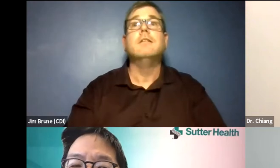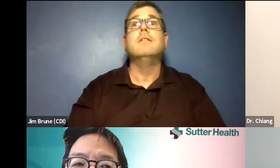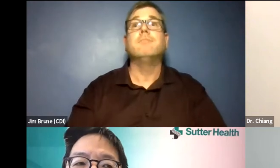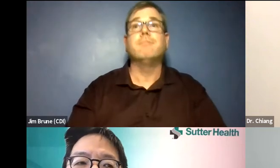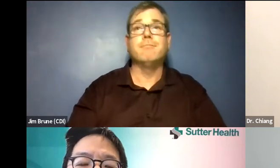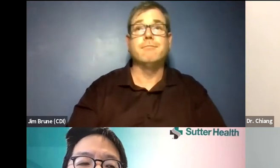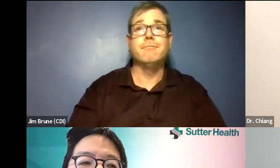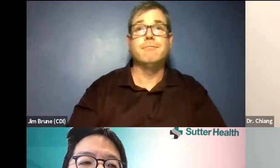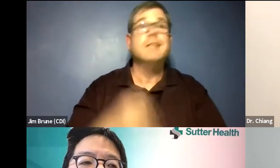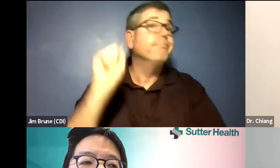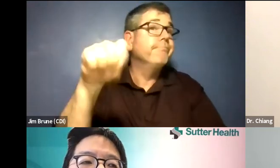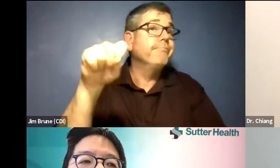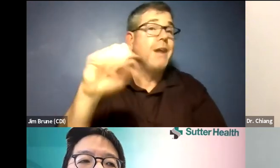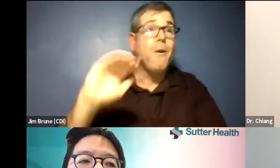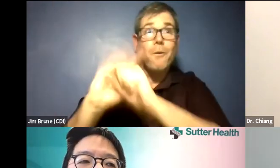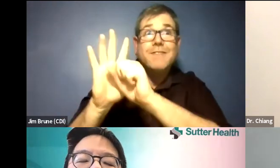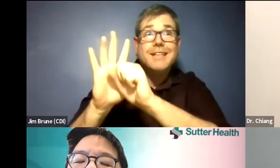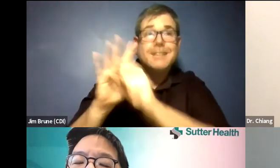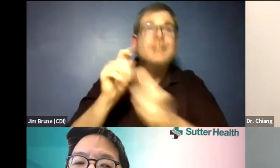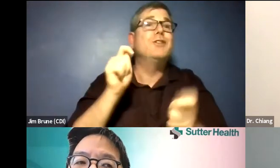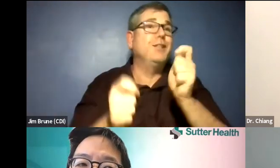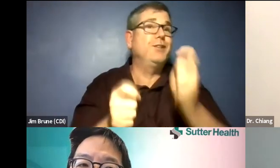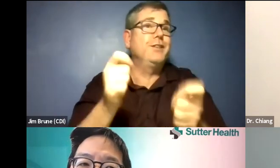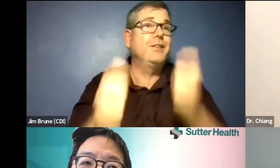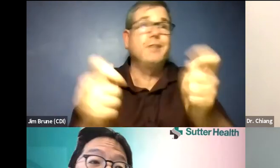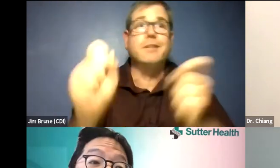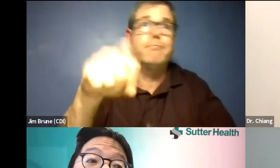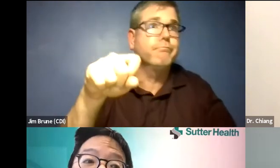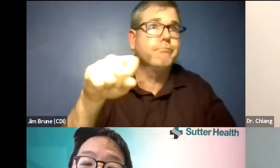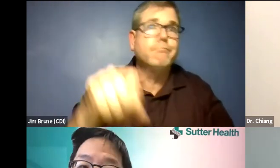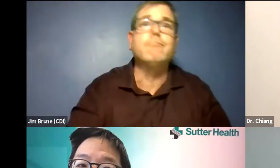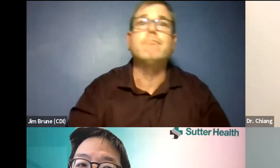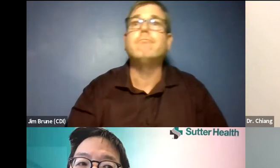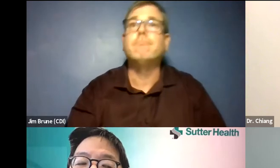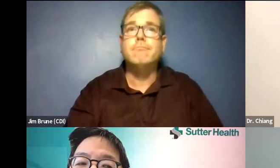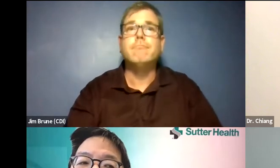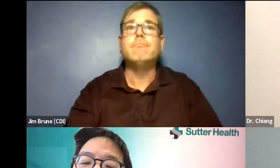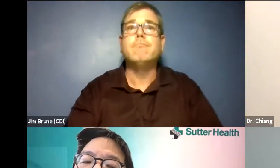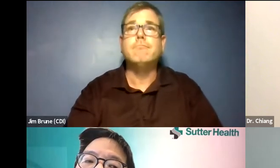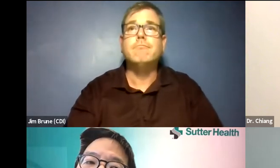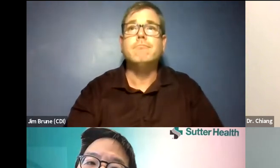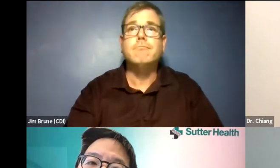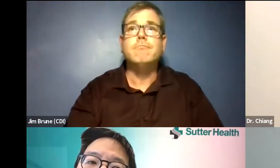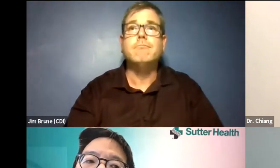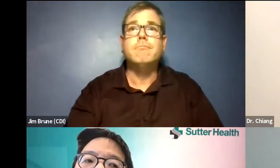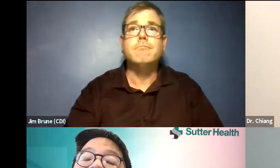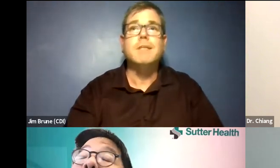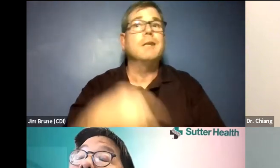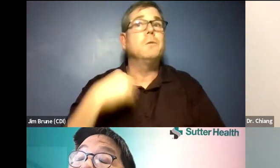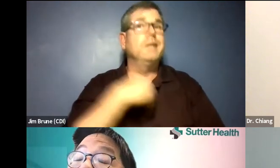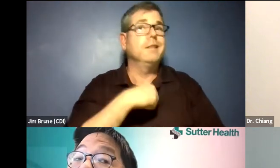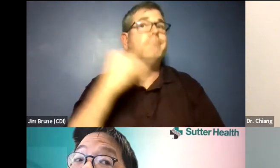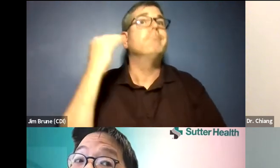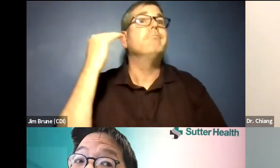these viruses do. And as far as we know, there is effectiveness against these new variants. Now,